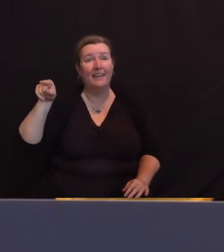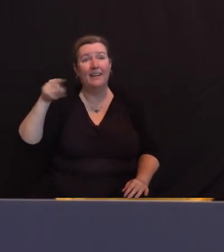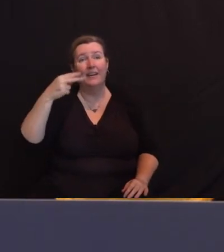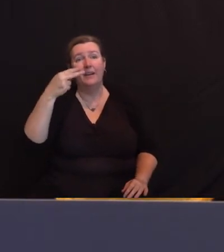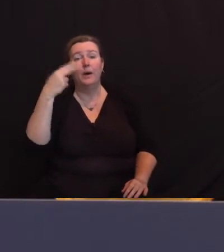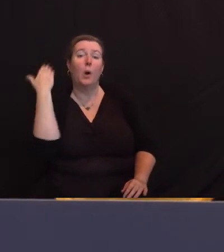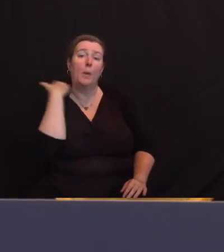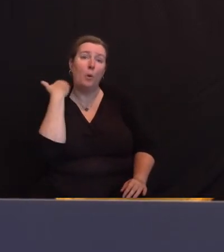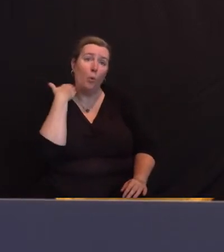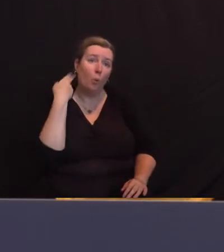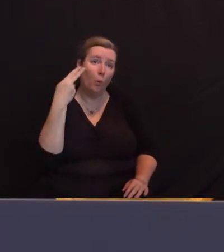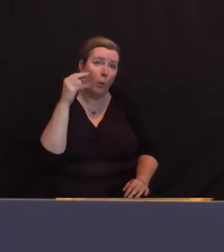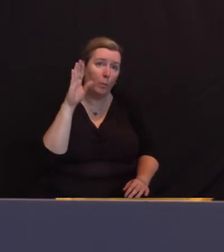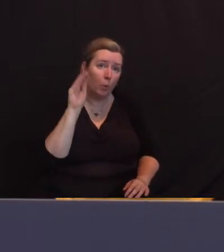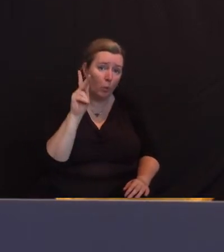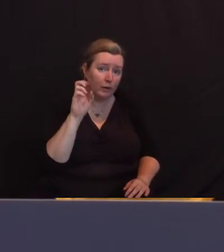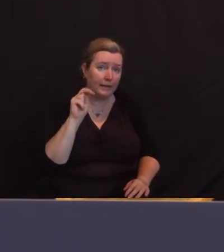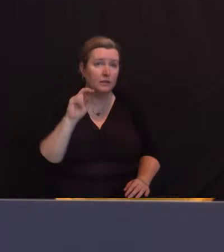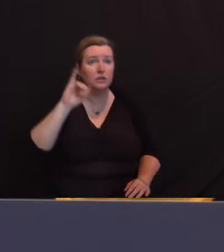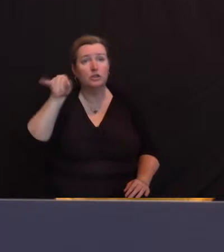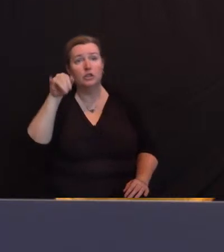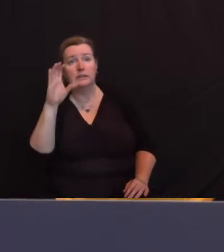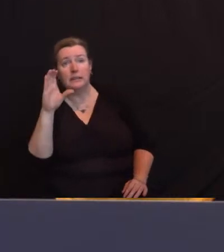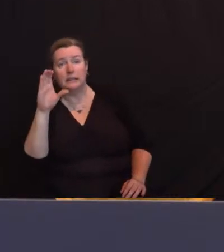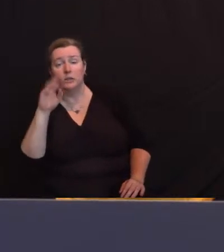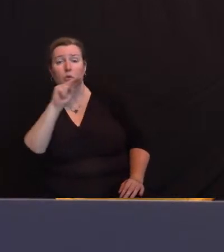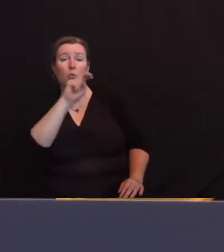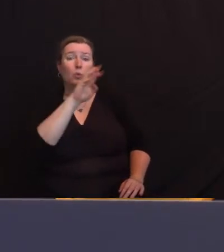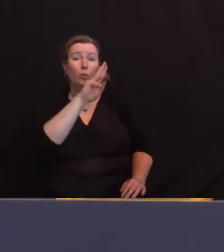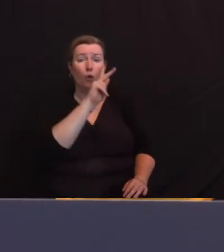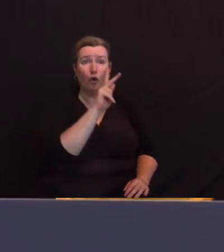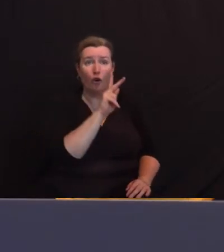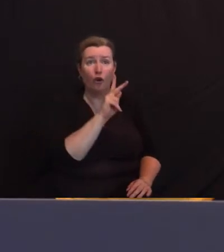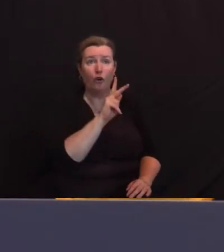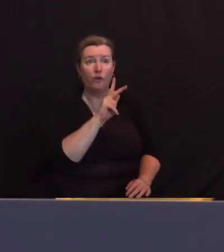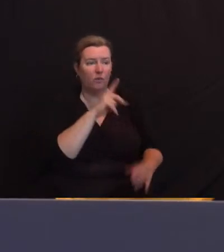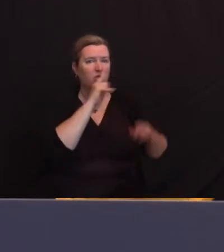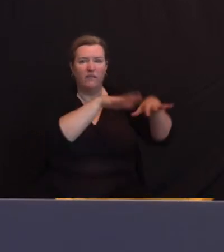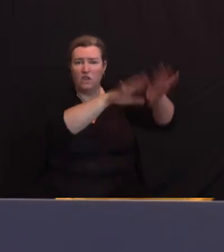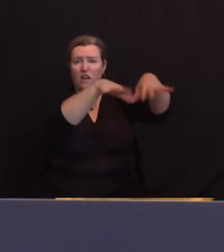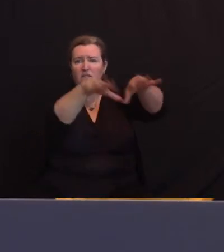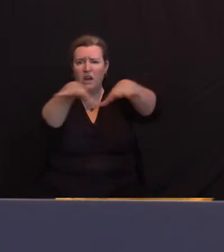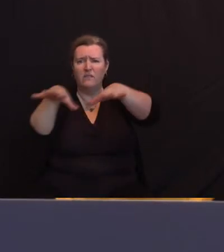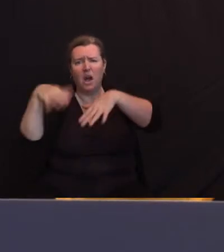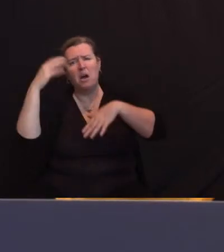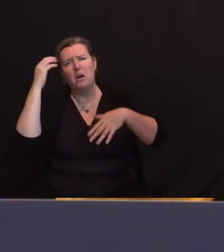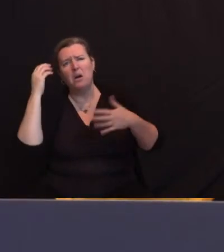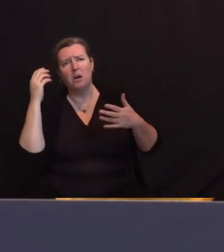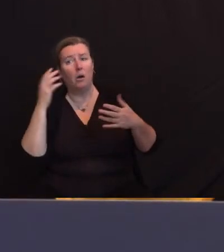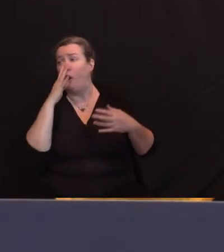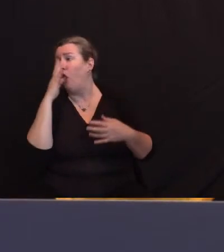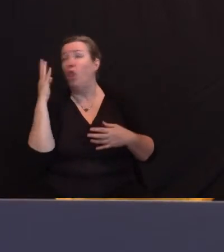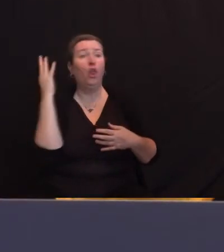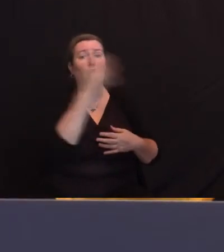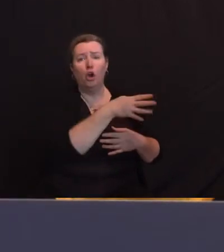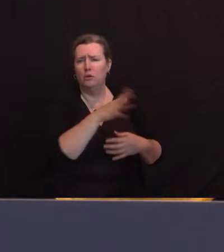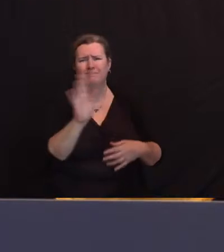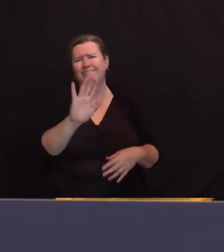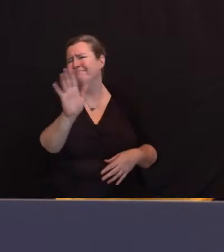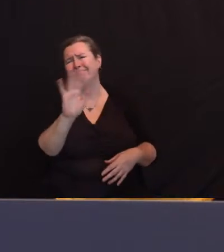Newark, and I don't want anyone out there to think that we're not looking at other places in the state.